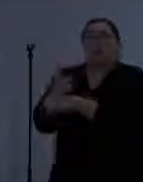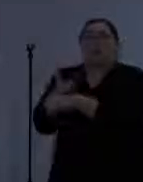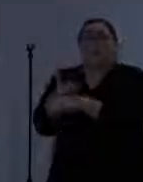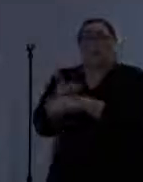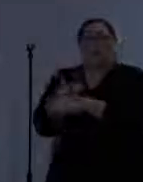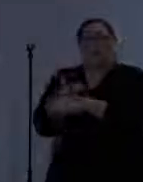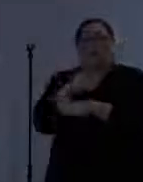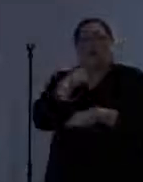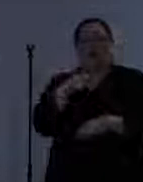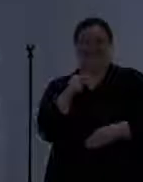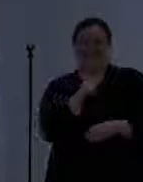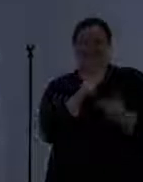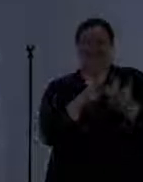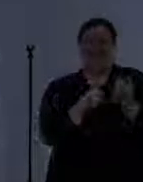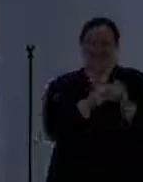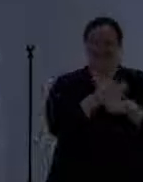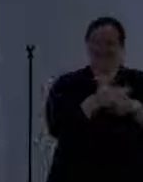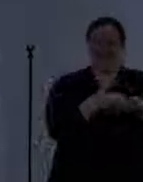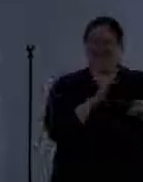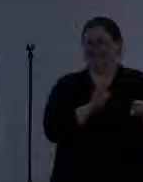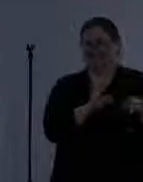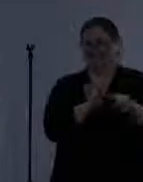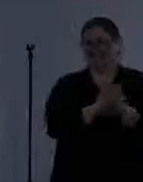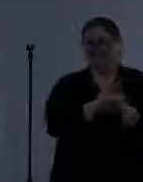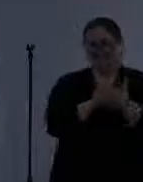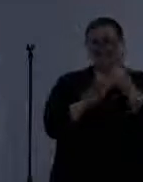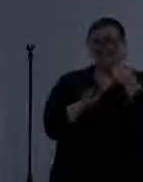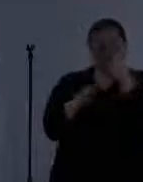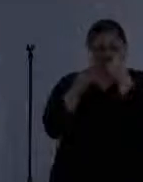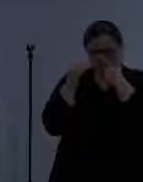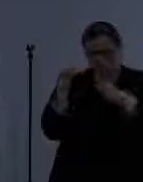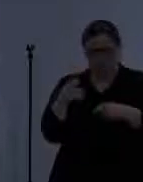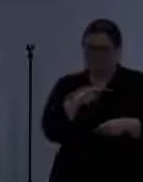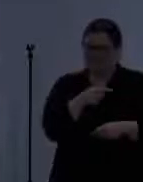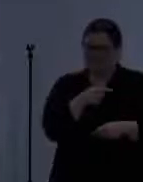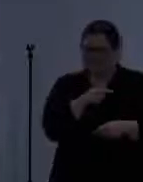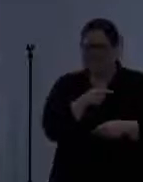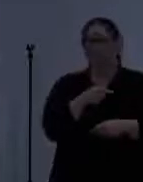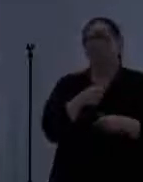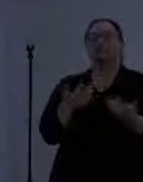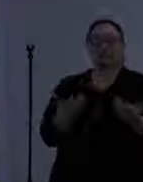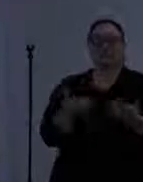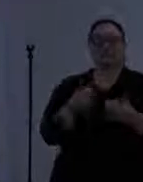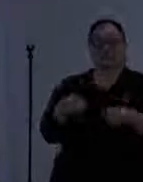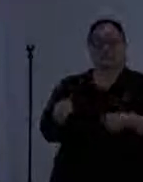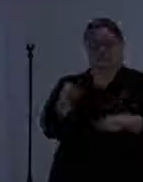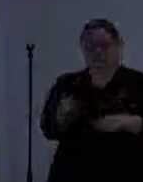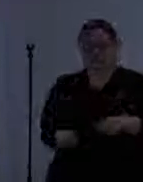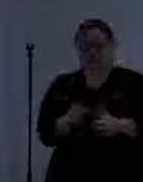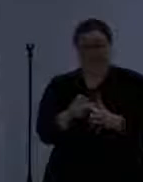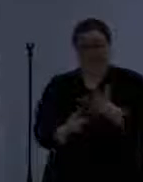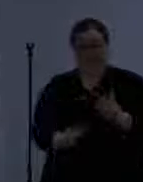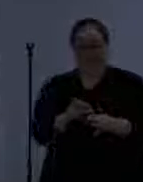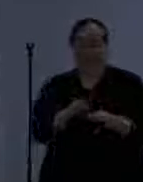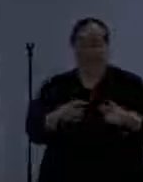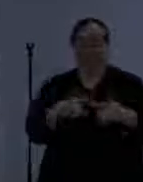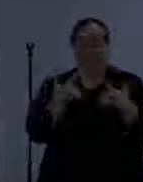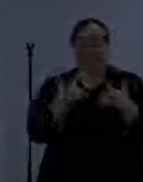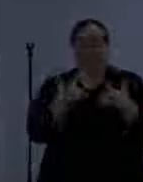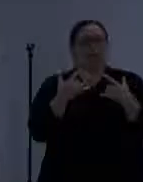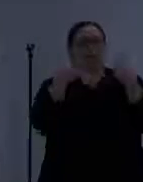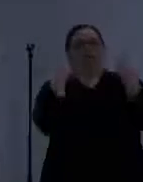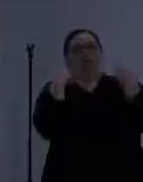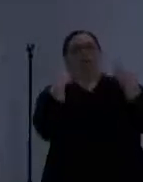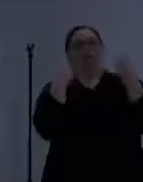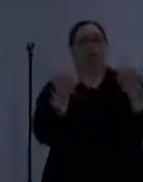be able to do so without fear of any retribution. It's also where, maybe if a serious incident